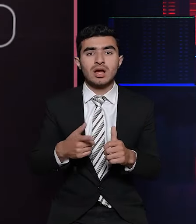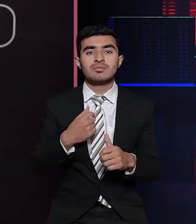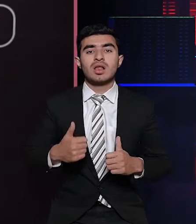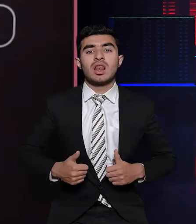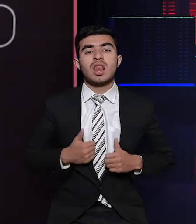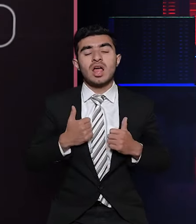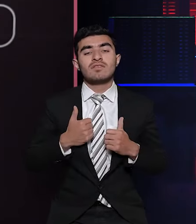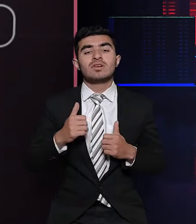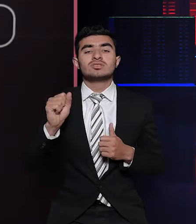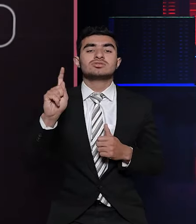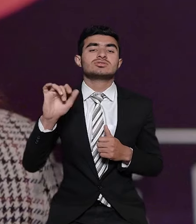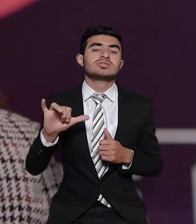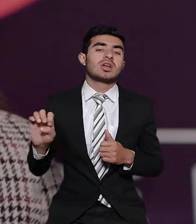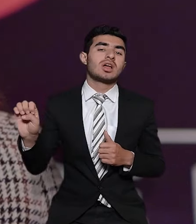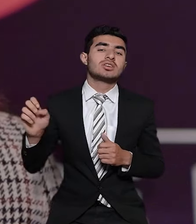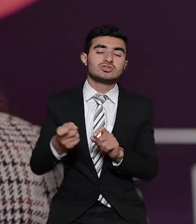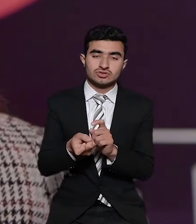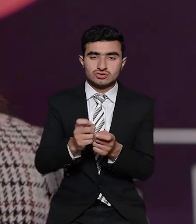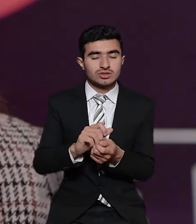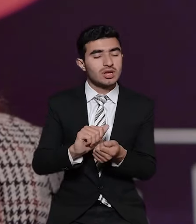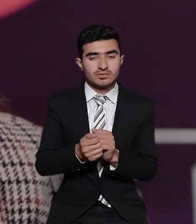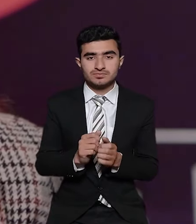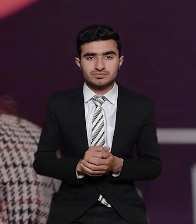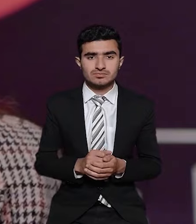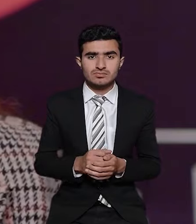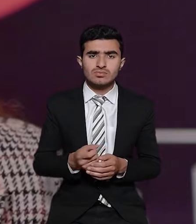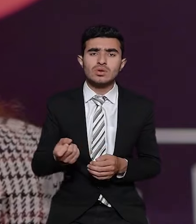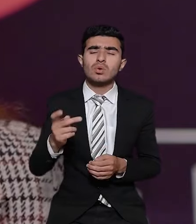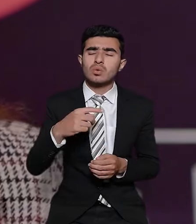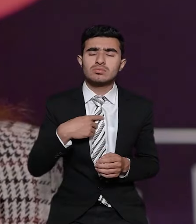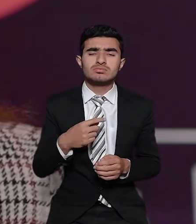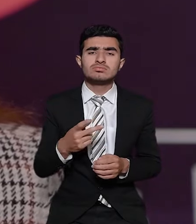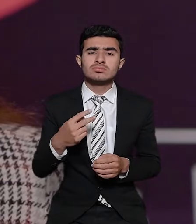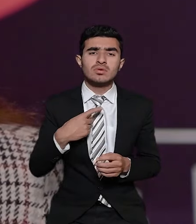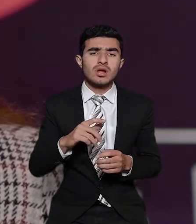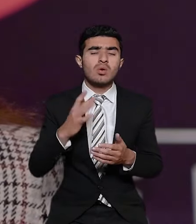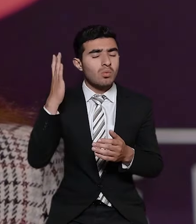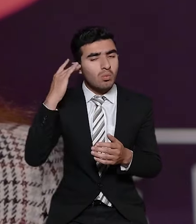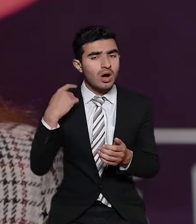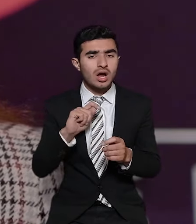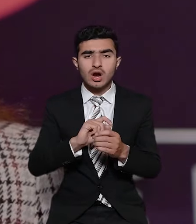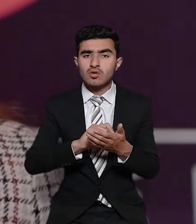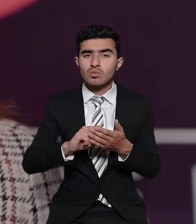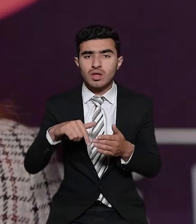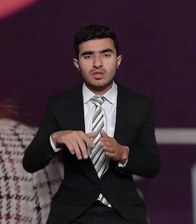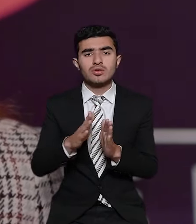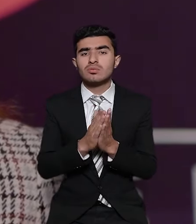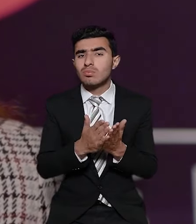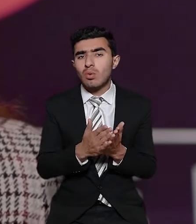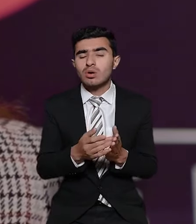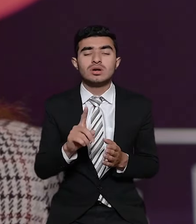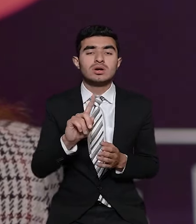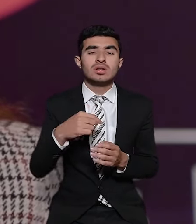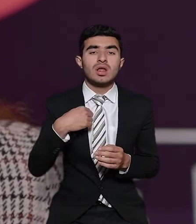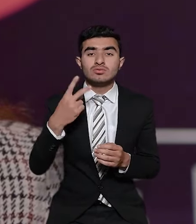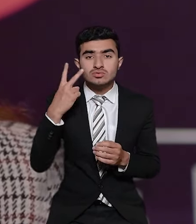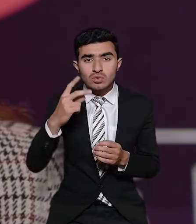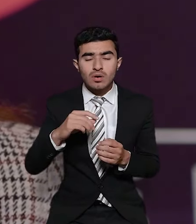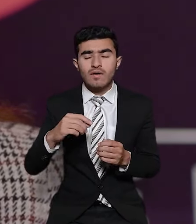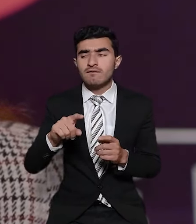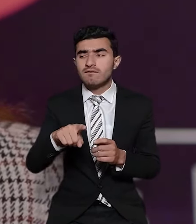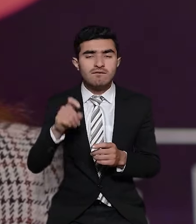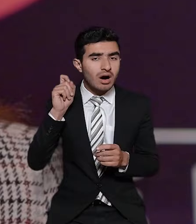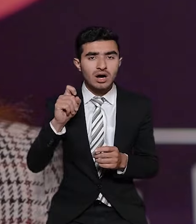these lifestyle changes. Another very big reason why I wrote this book was to show the fast pace at